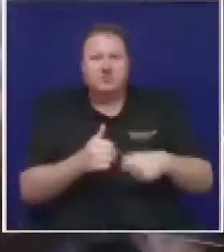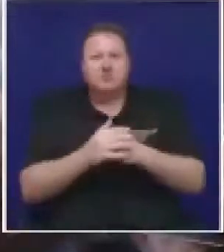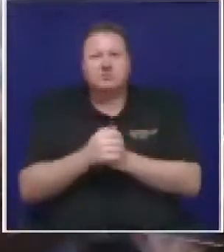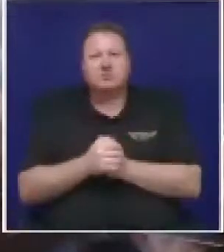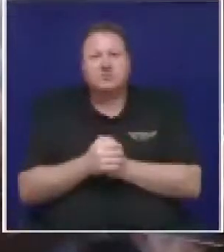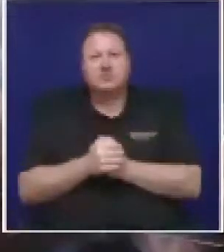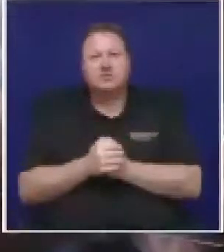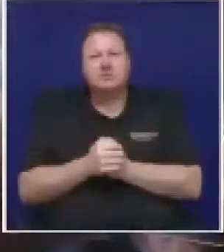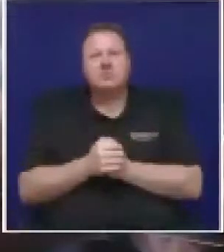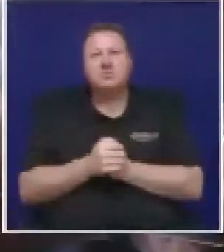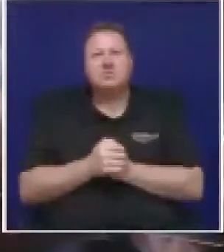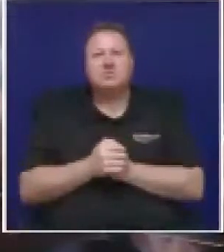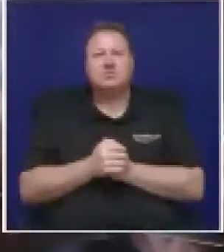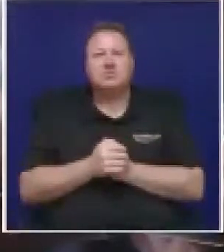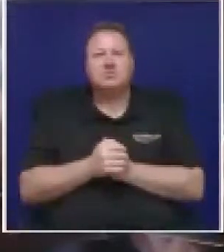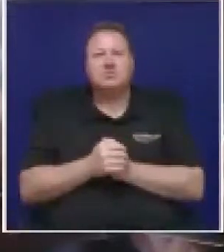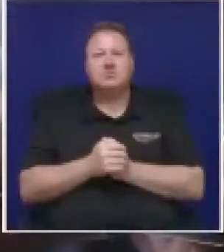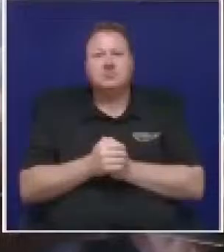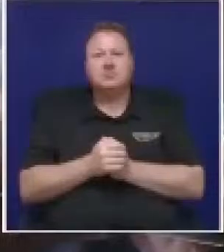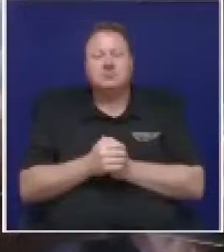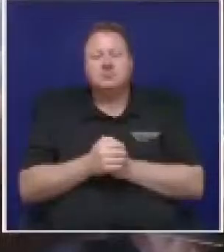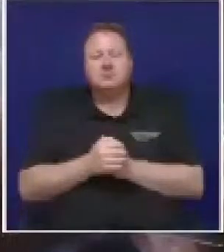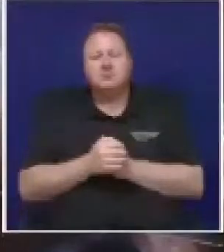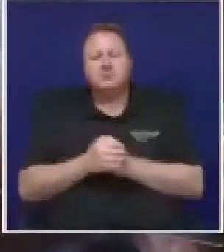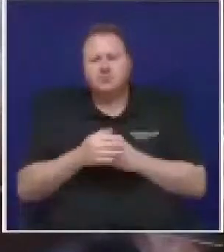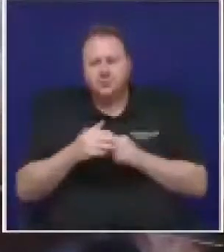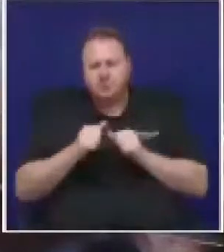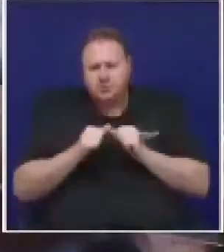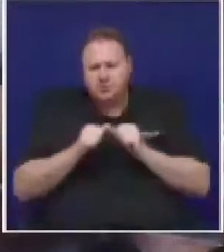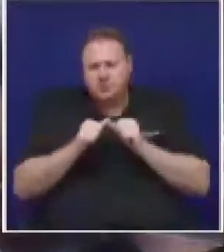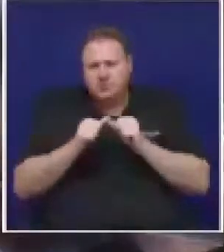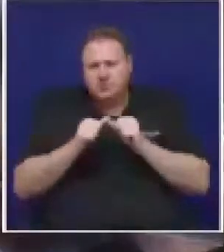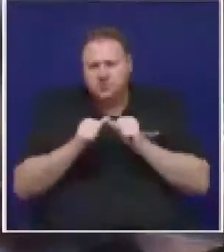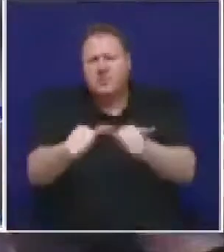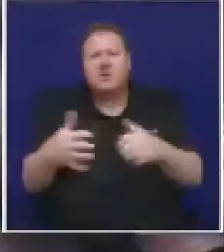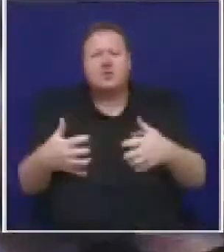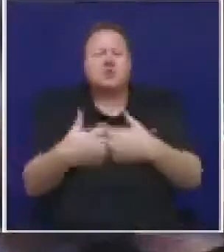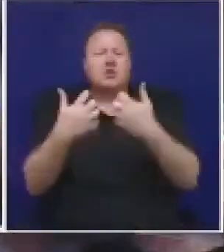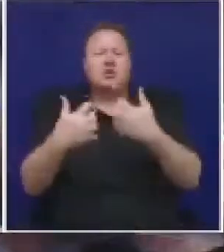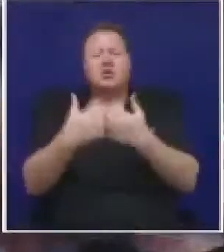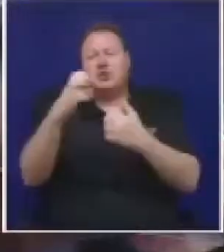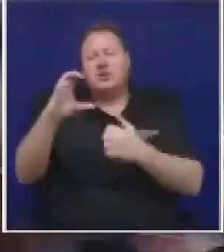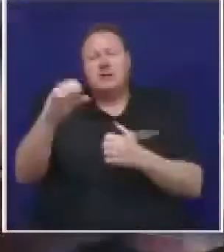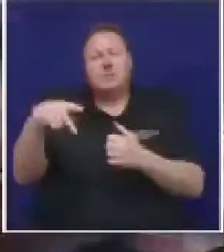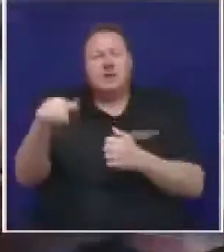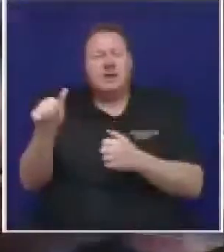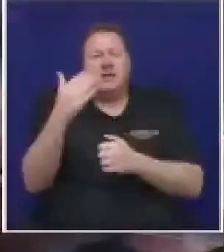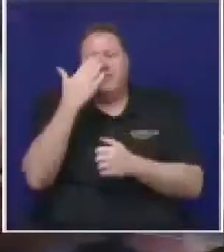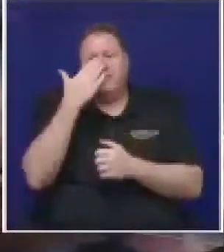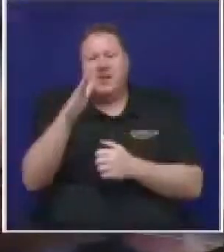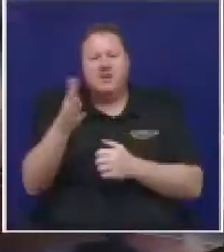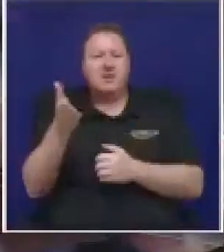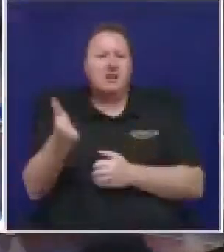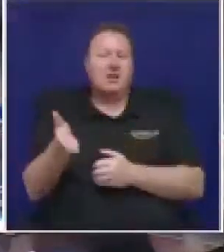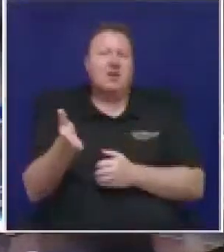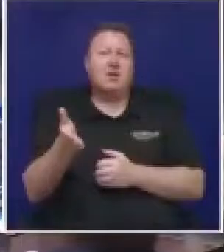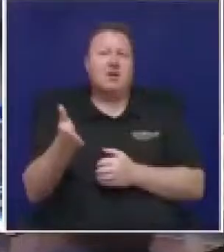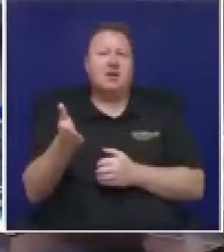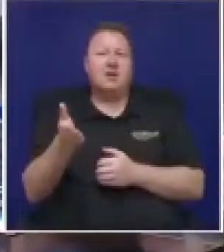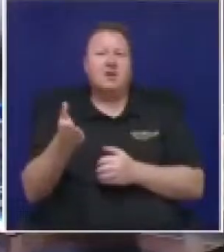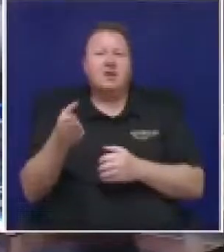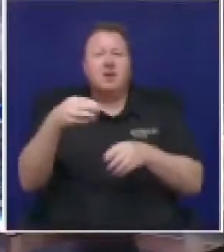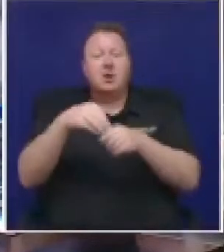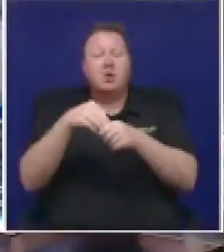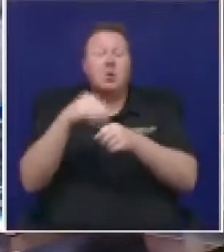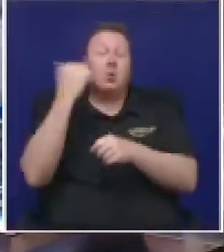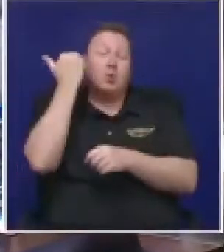In the view of the persistent challenges confronting communal property association, including weak governance